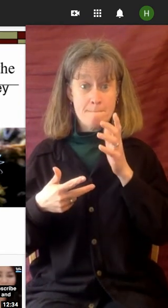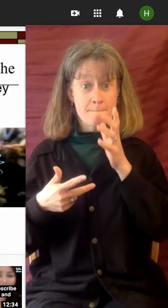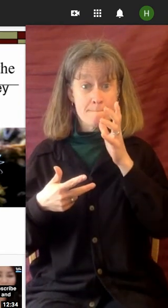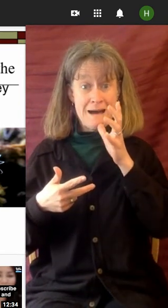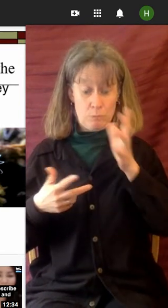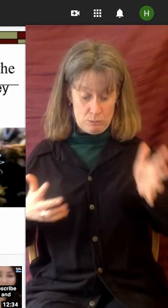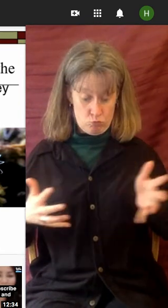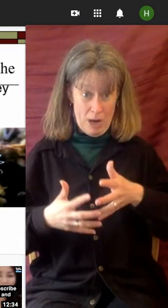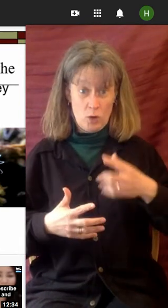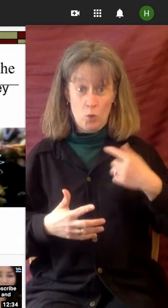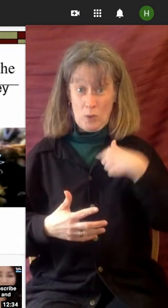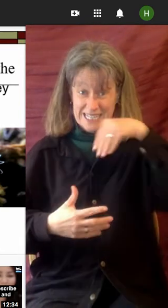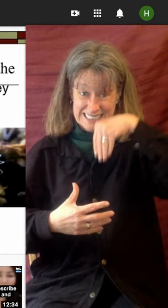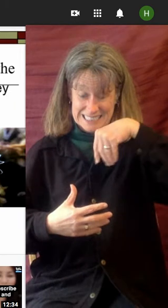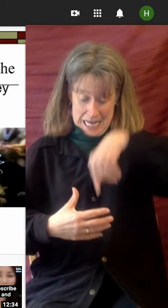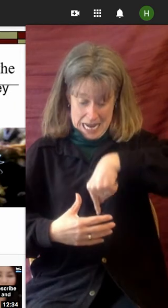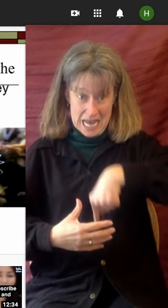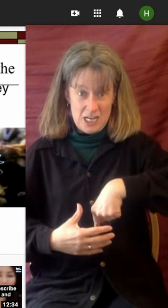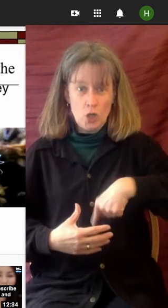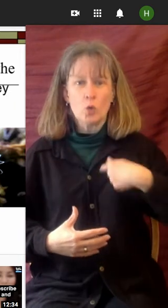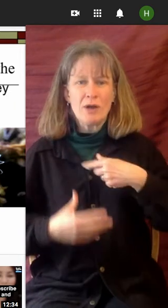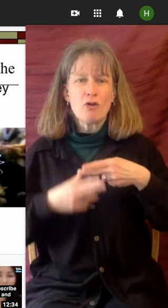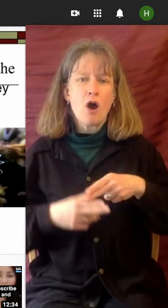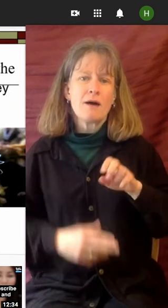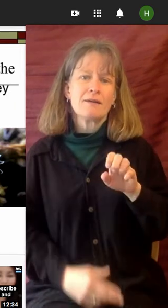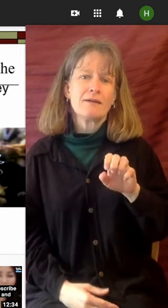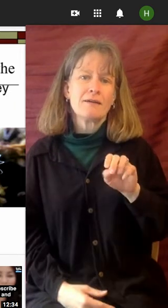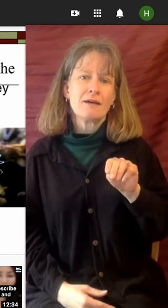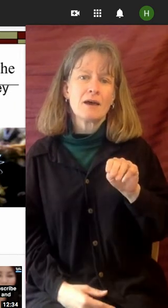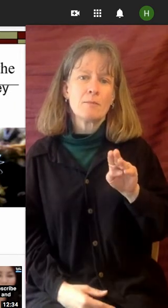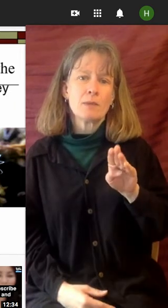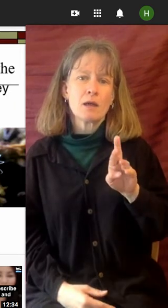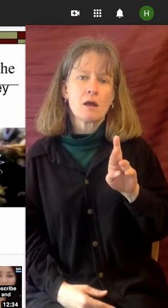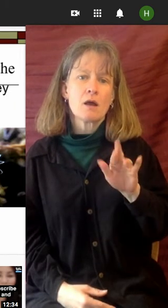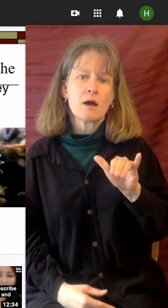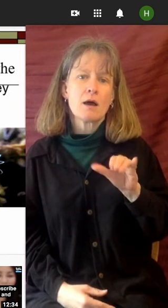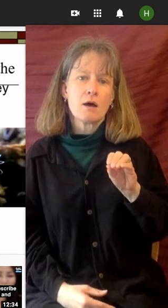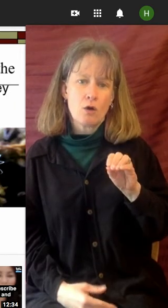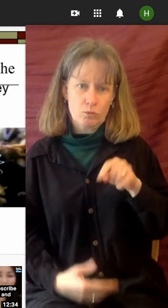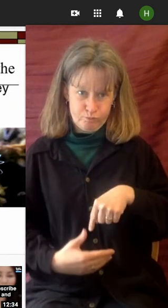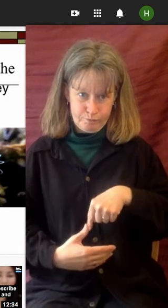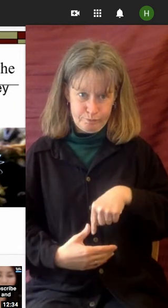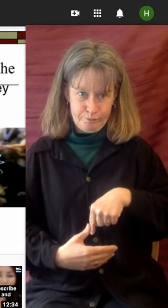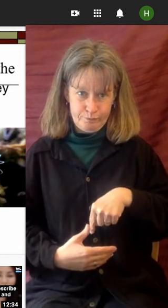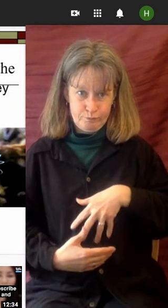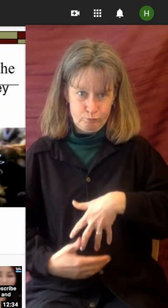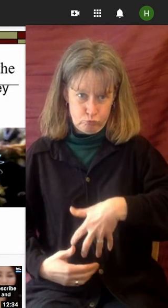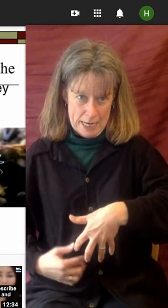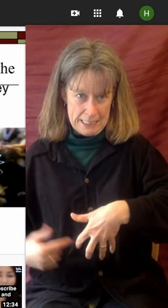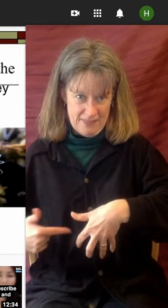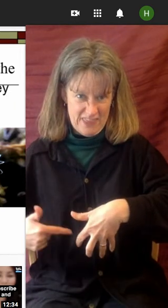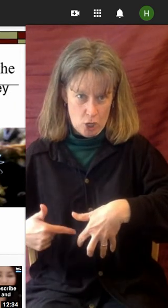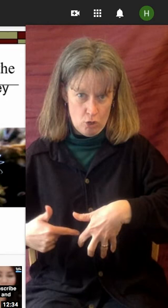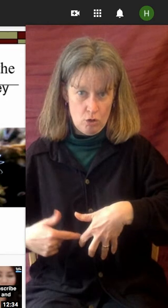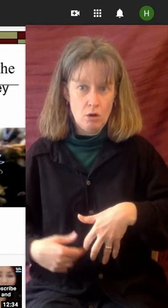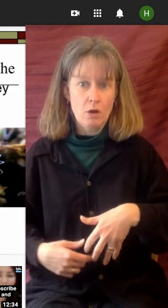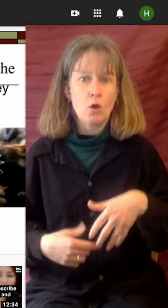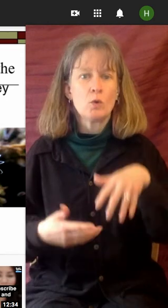born. So this is the description. We study life before it is actually